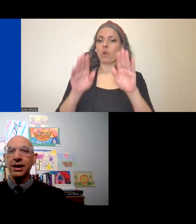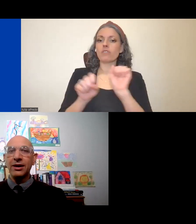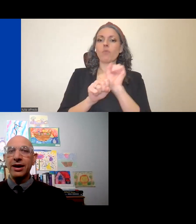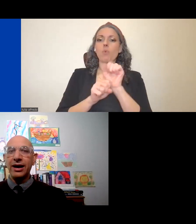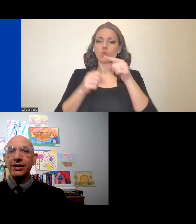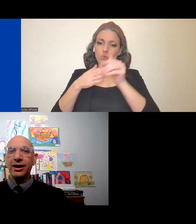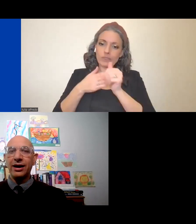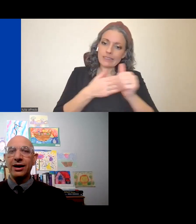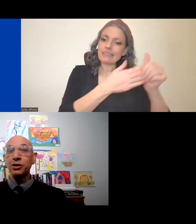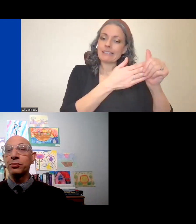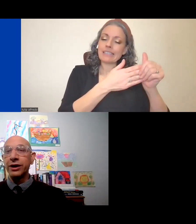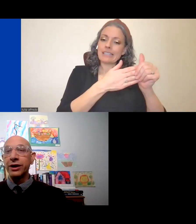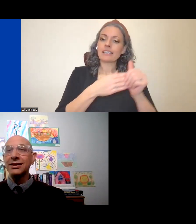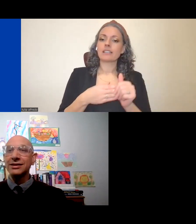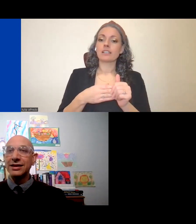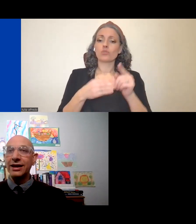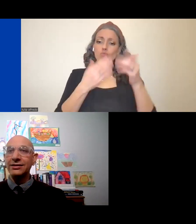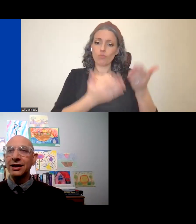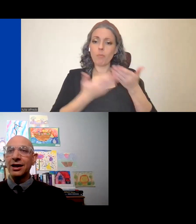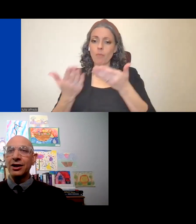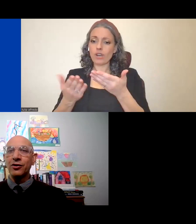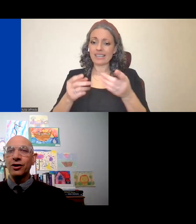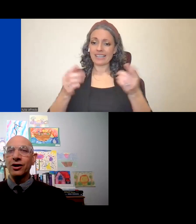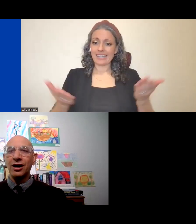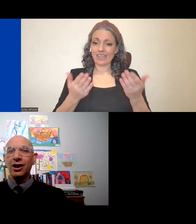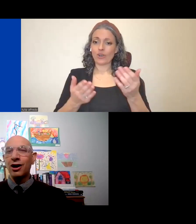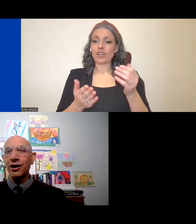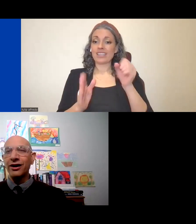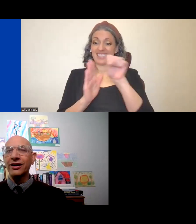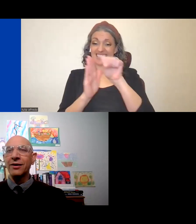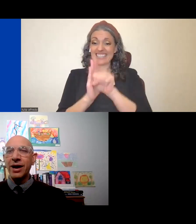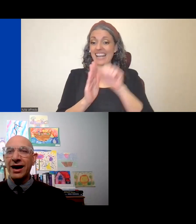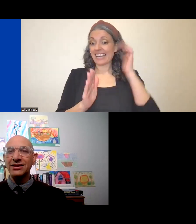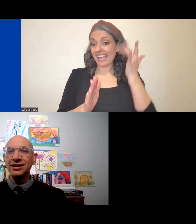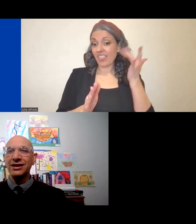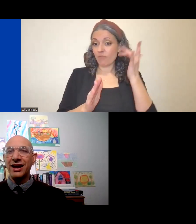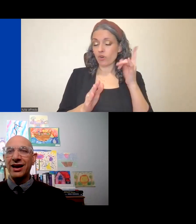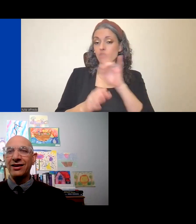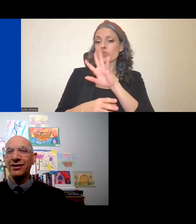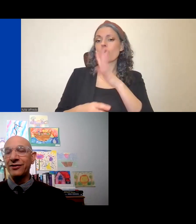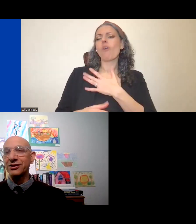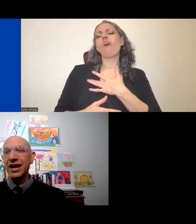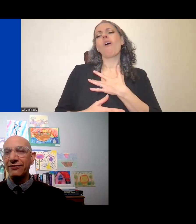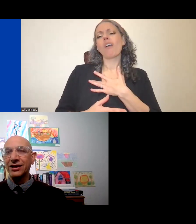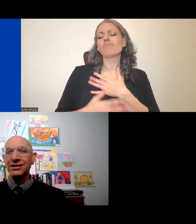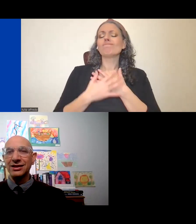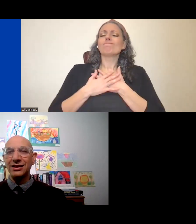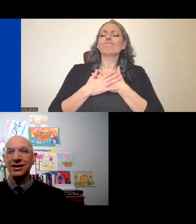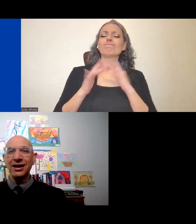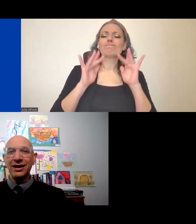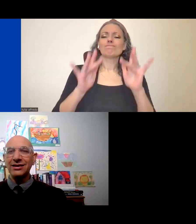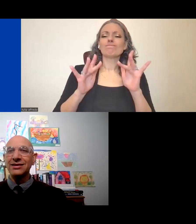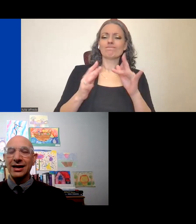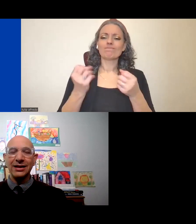leadership that you bring to the state. Your heart and compassion and fierce